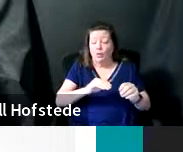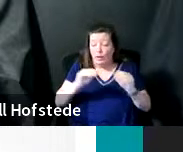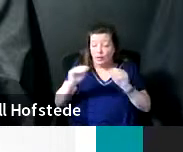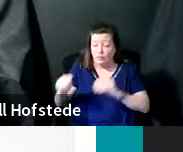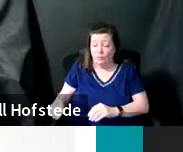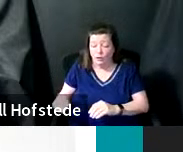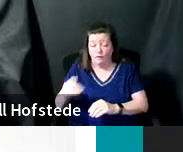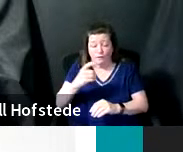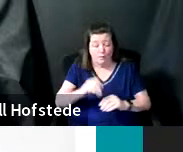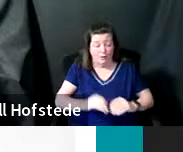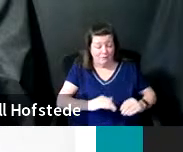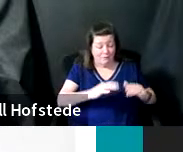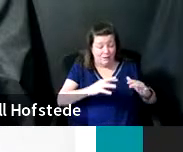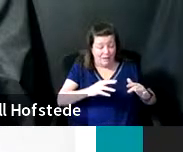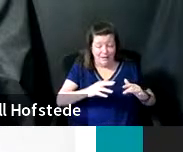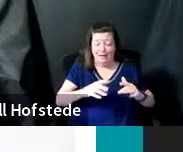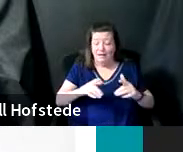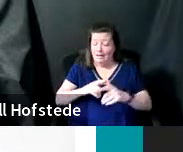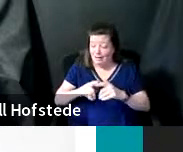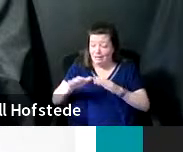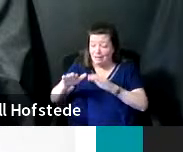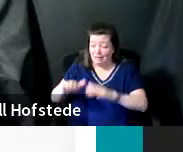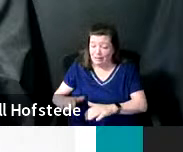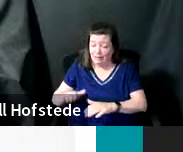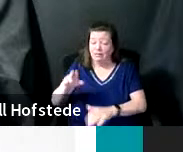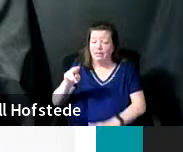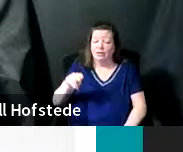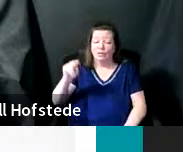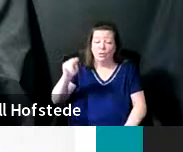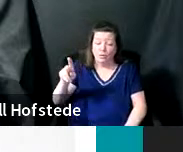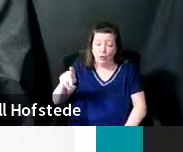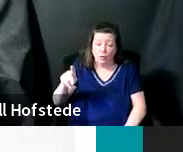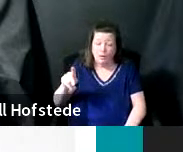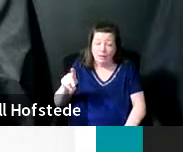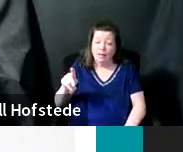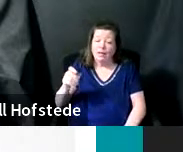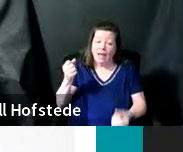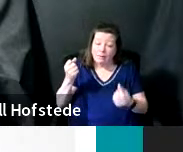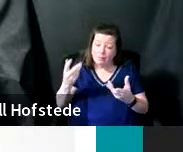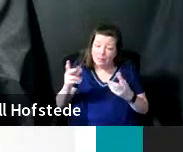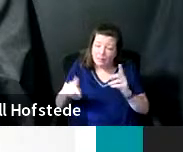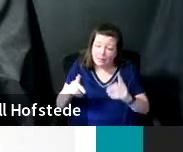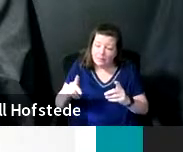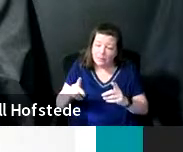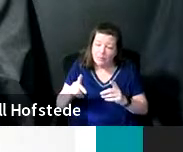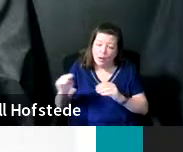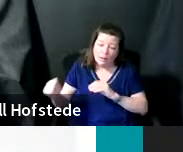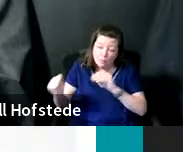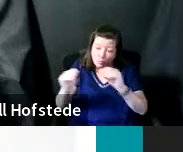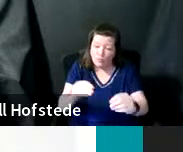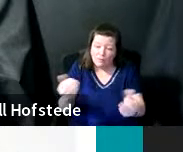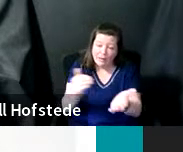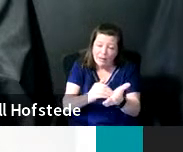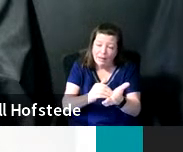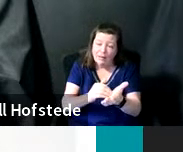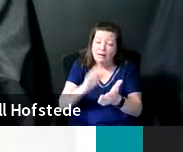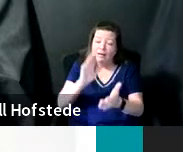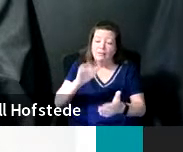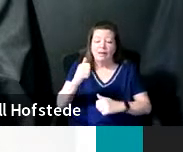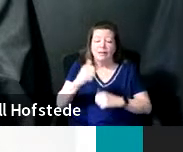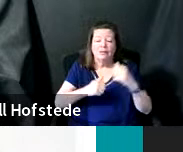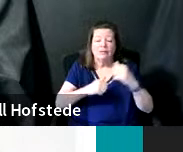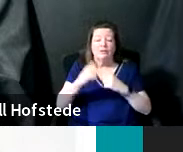floods ended up settling in North Portland, and many of these were displaced again by the construction of the